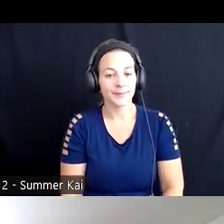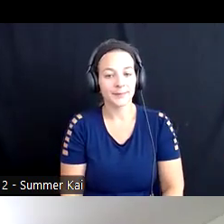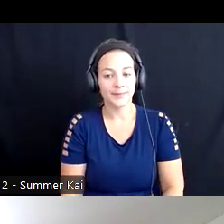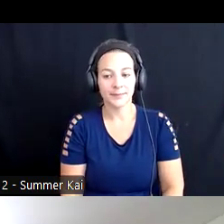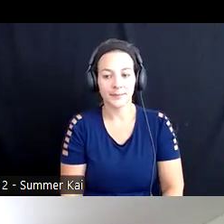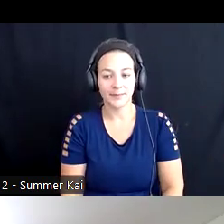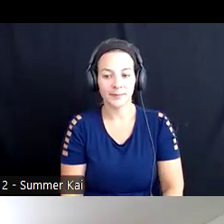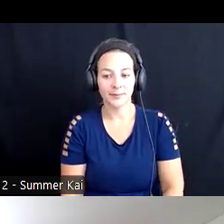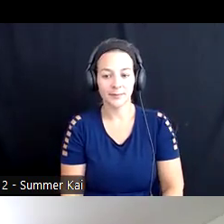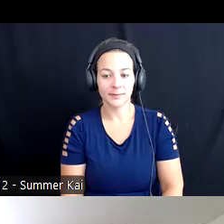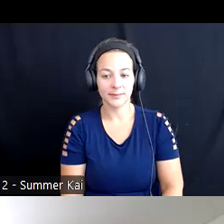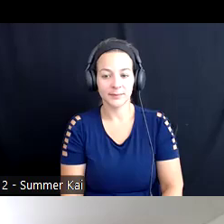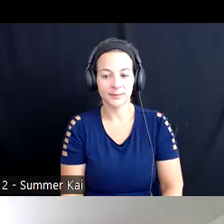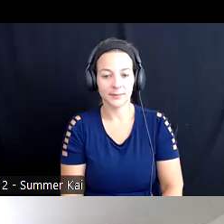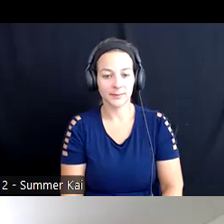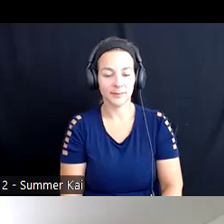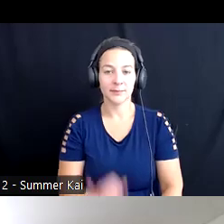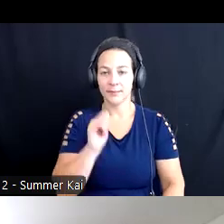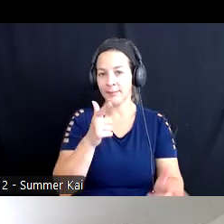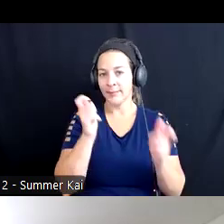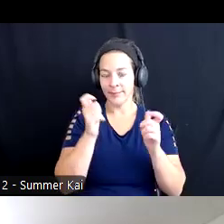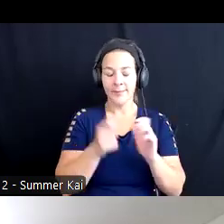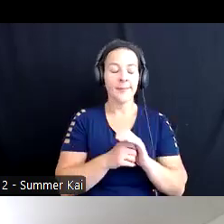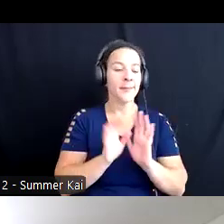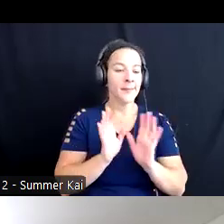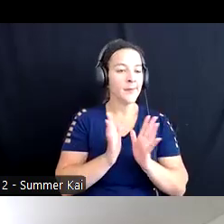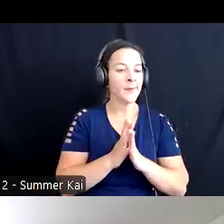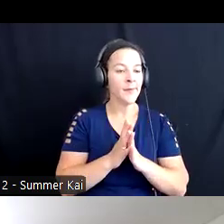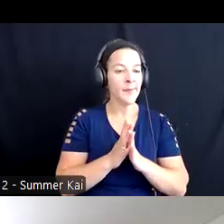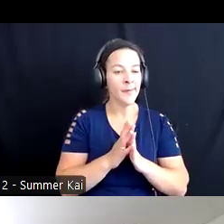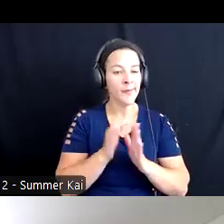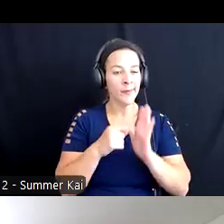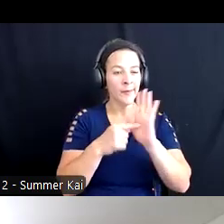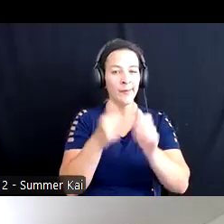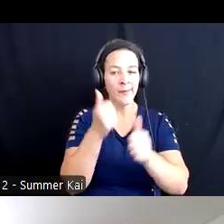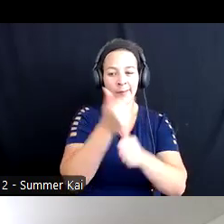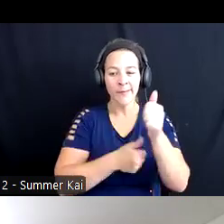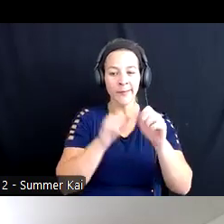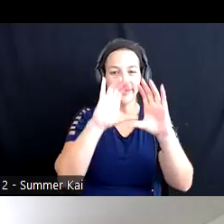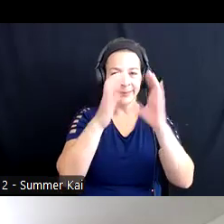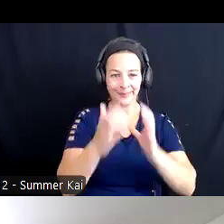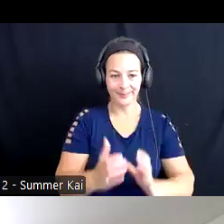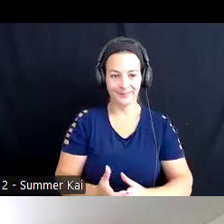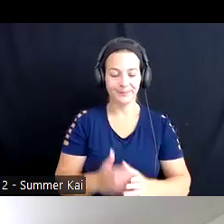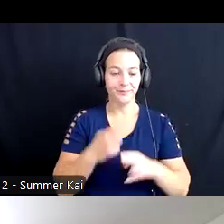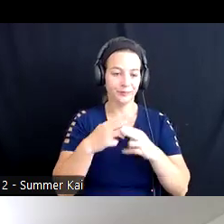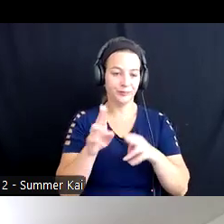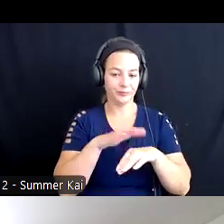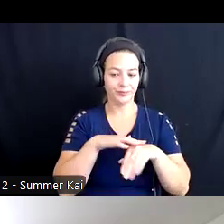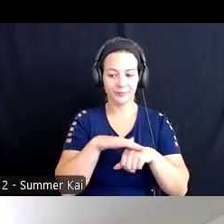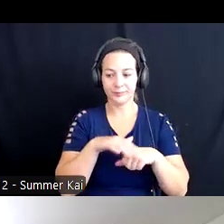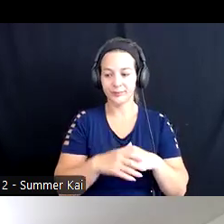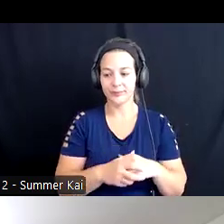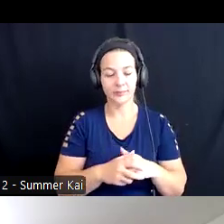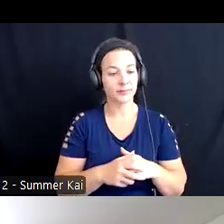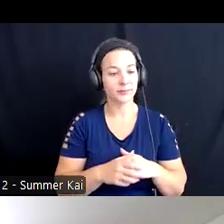So that's a quick overview, but let's go through each section briefly to describe what the content available is. So I'm